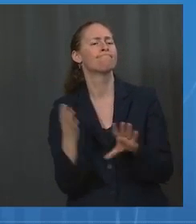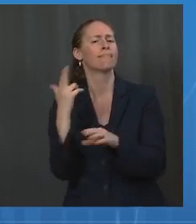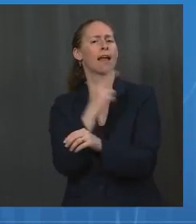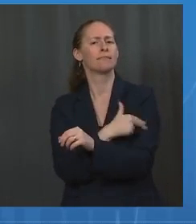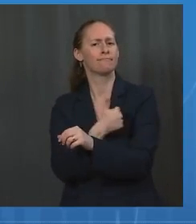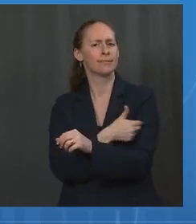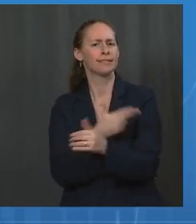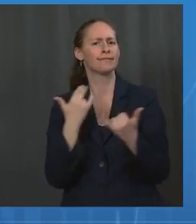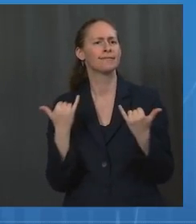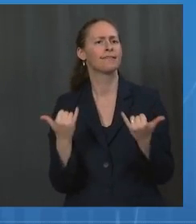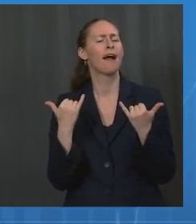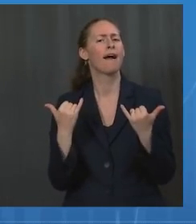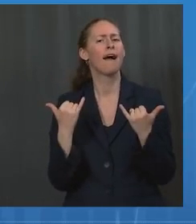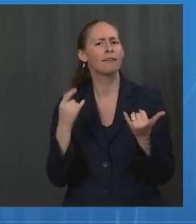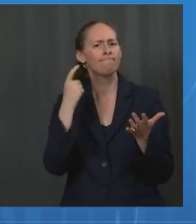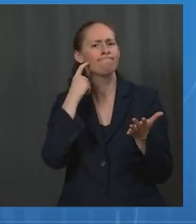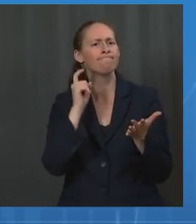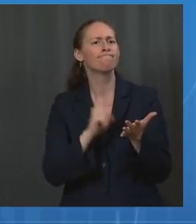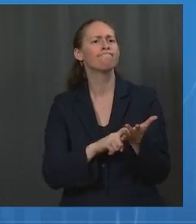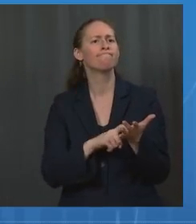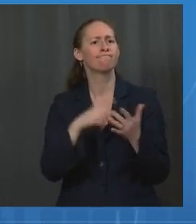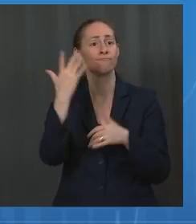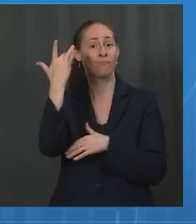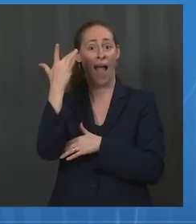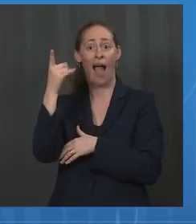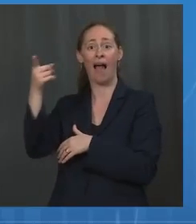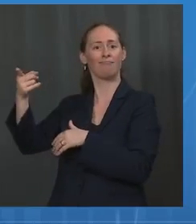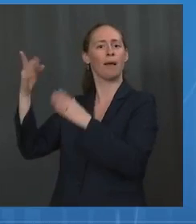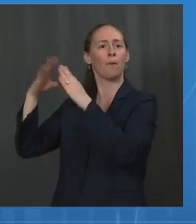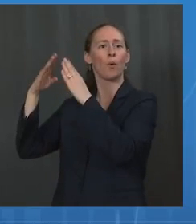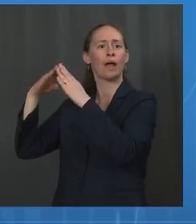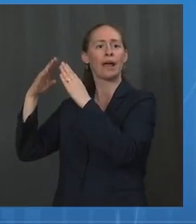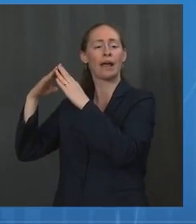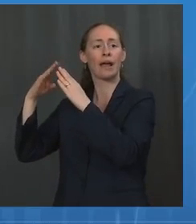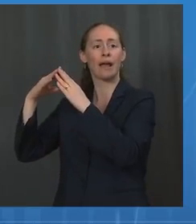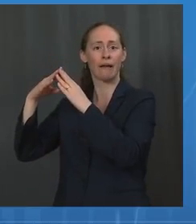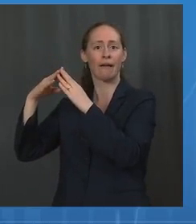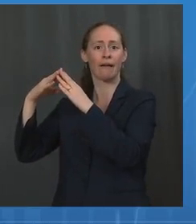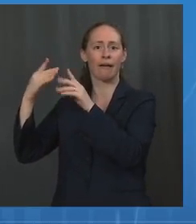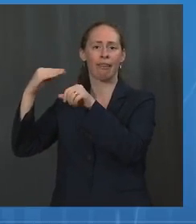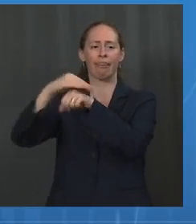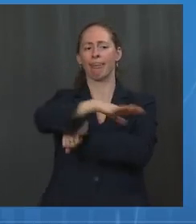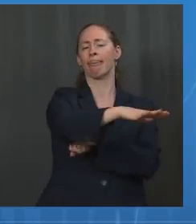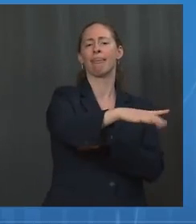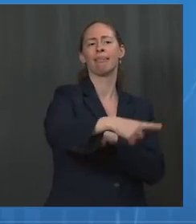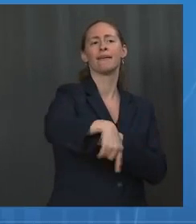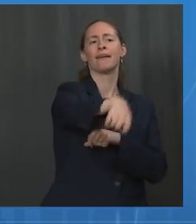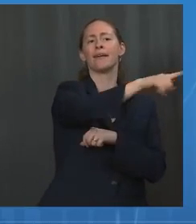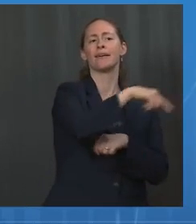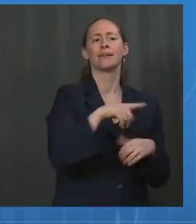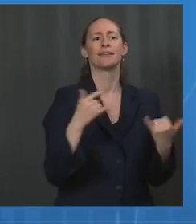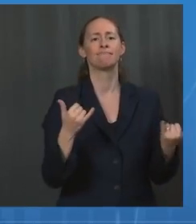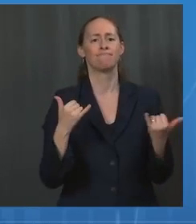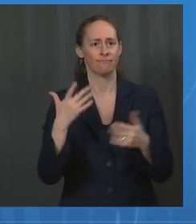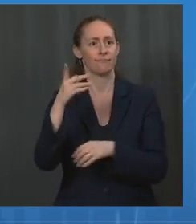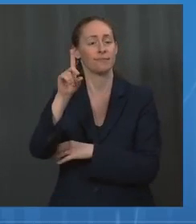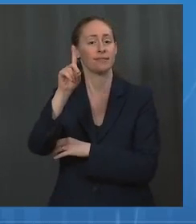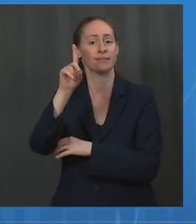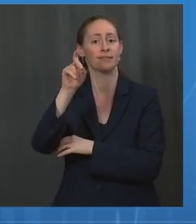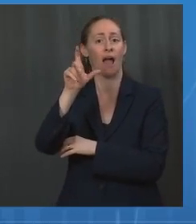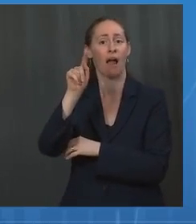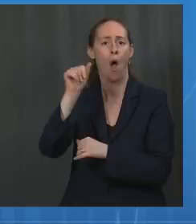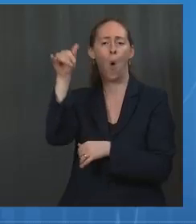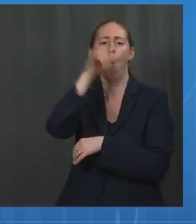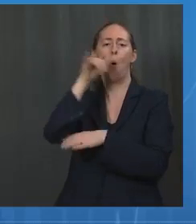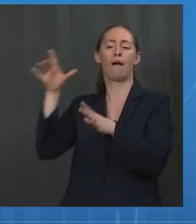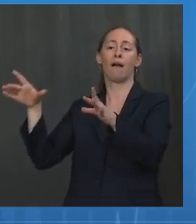overall increases in community transmission generally, and more specifically, the Delta variant's increased transmissibility. It's